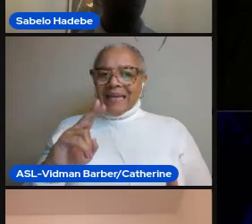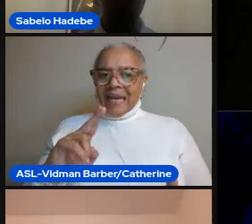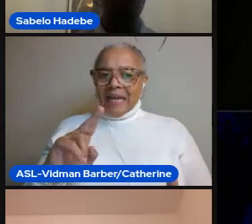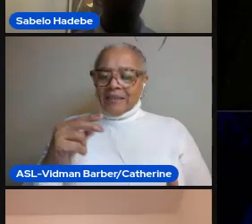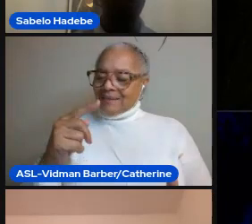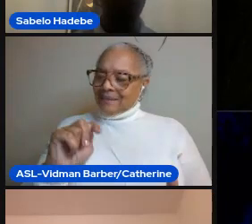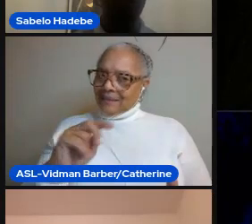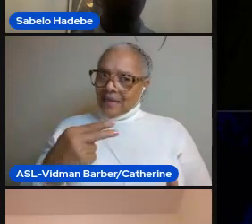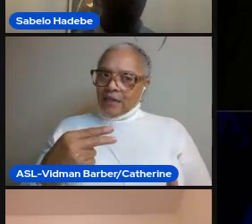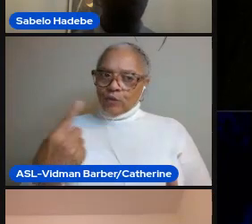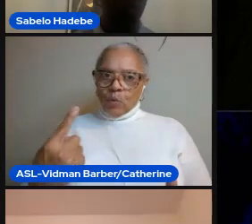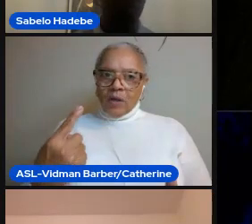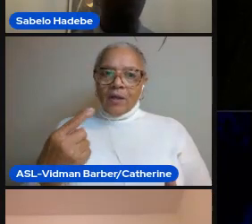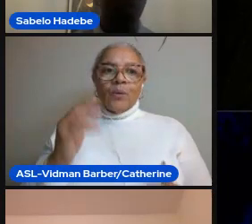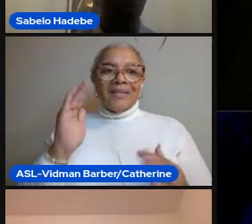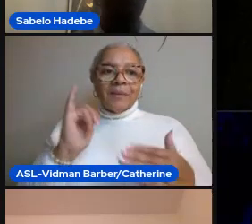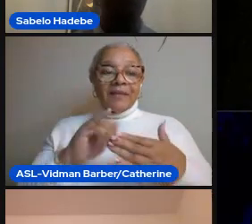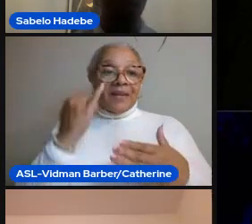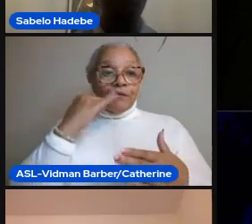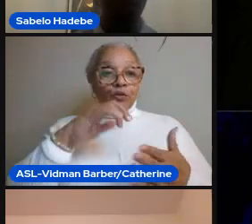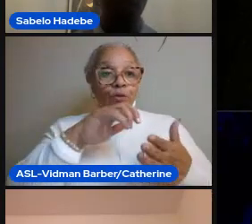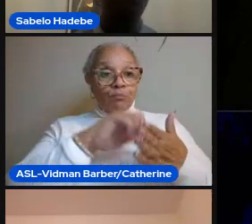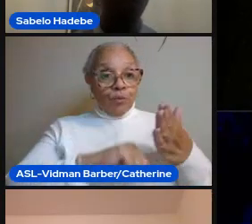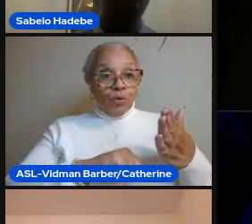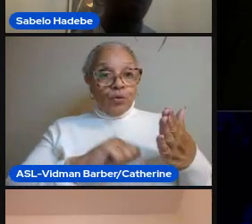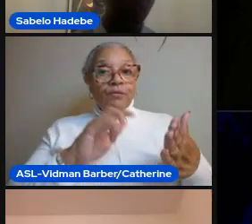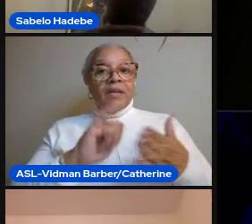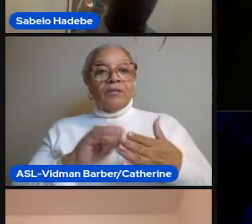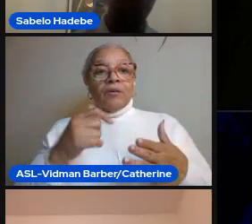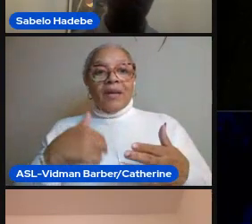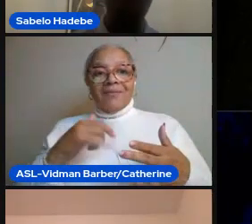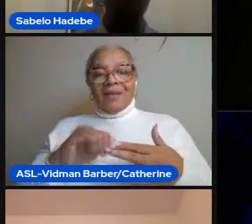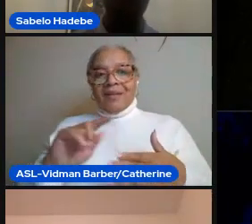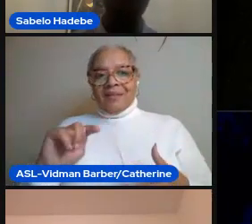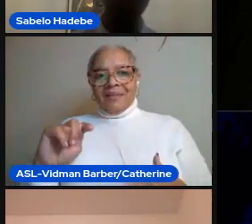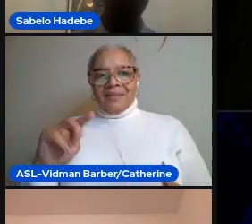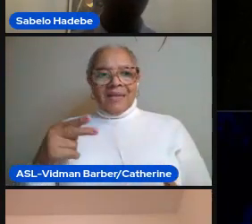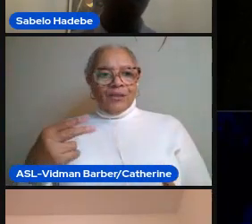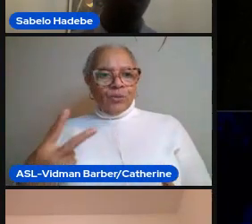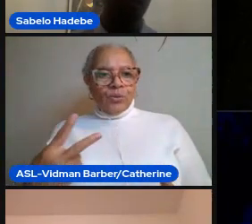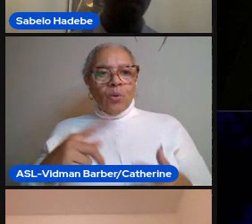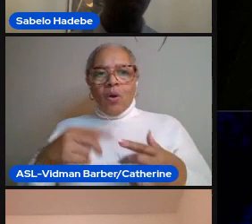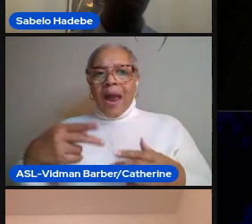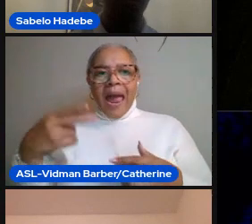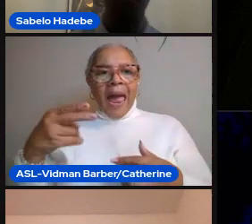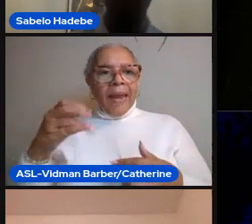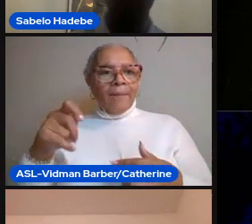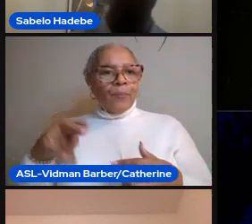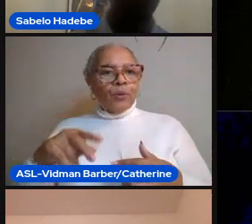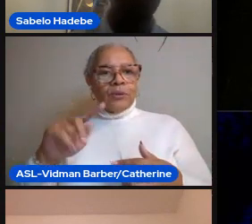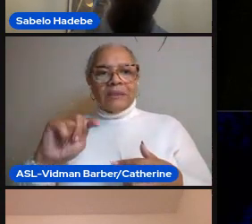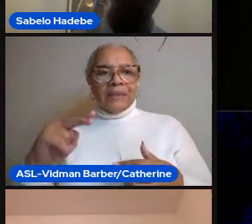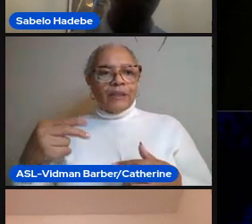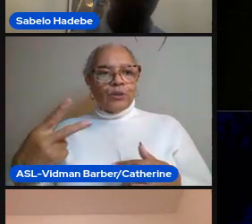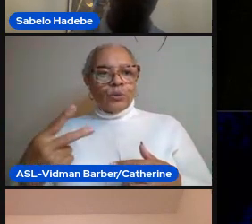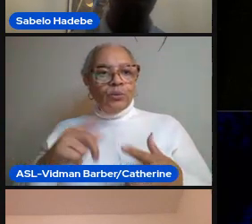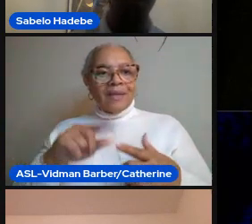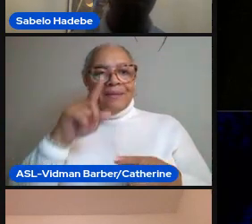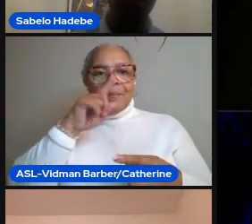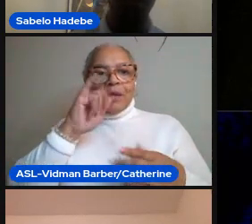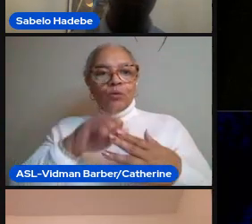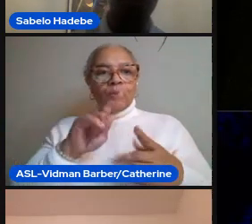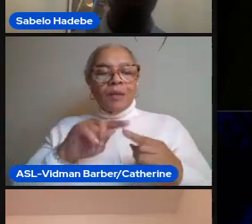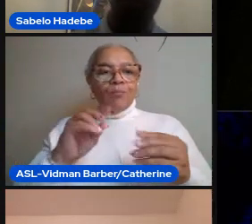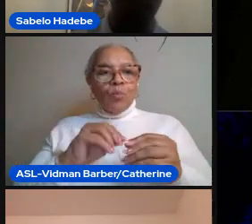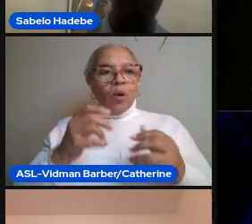if you have this downregulation of Th2 or even a hyper Th2, that the mice would be more susceptible, but